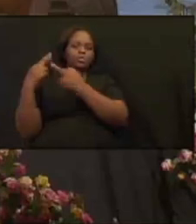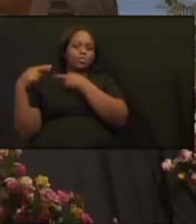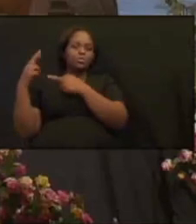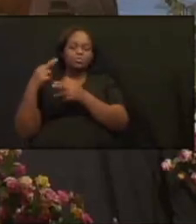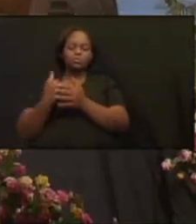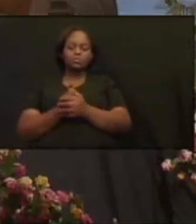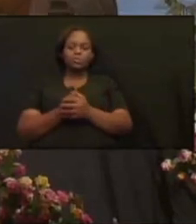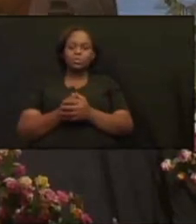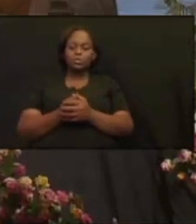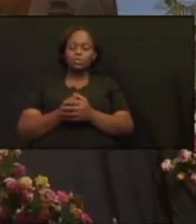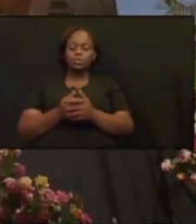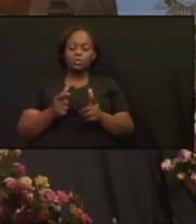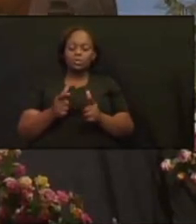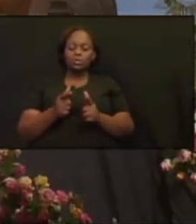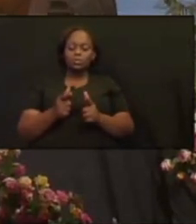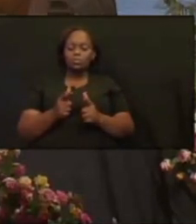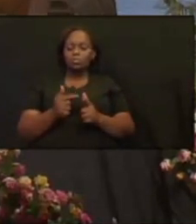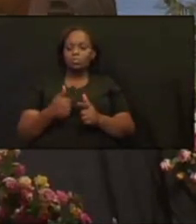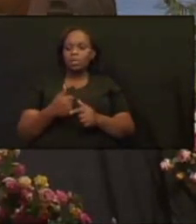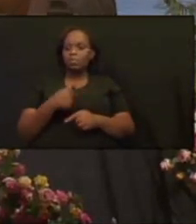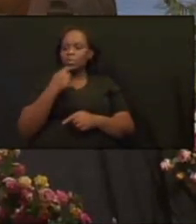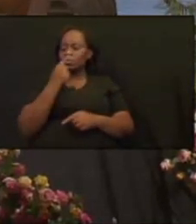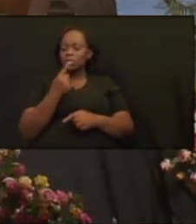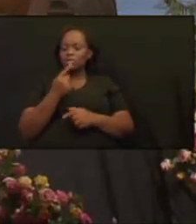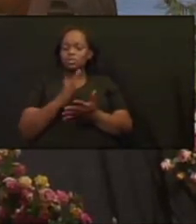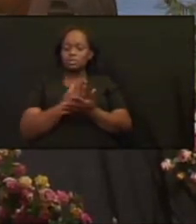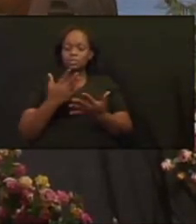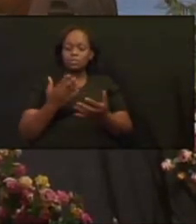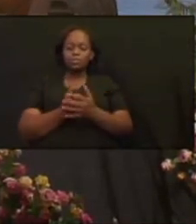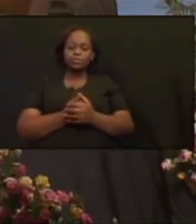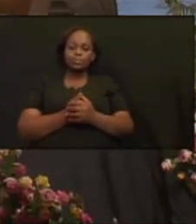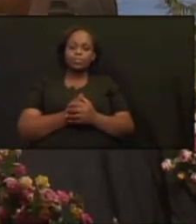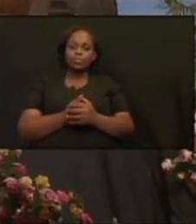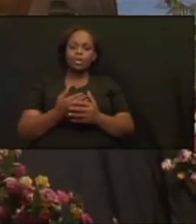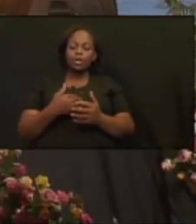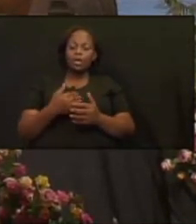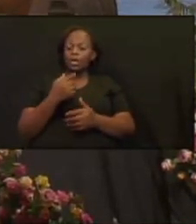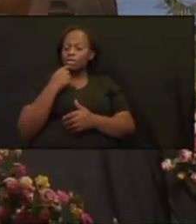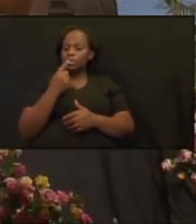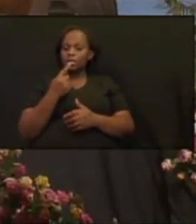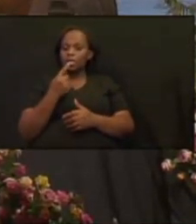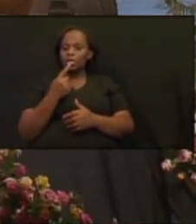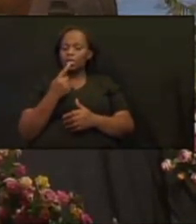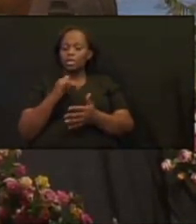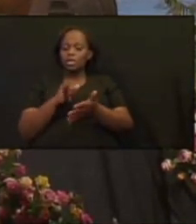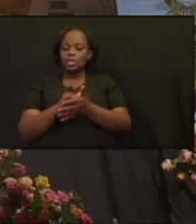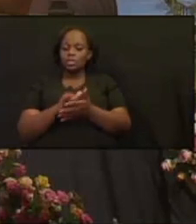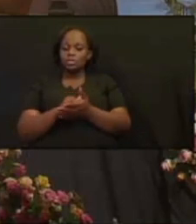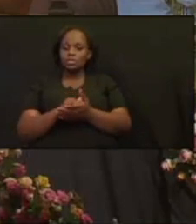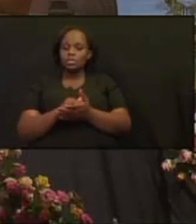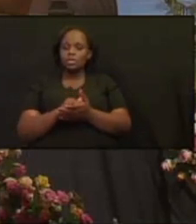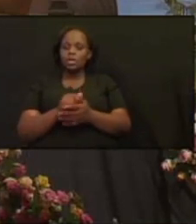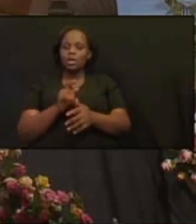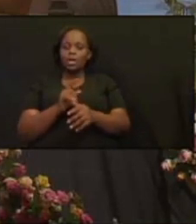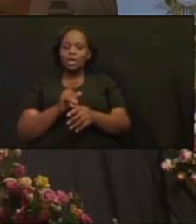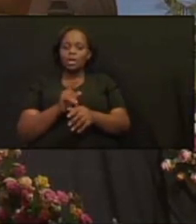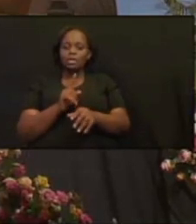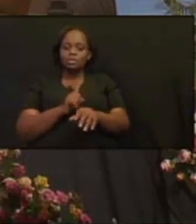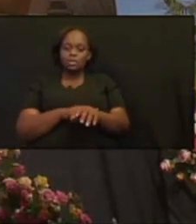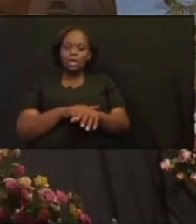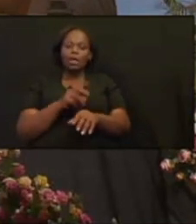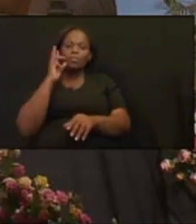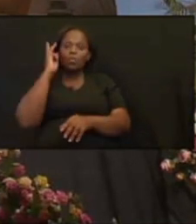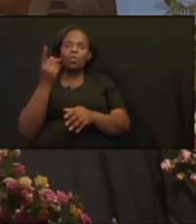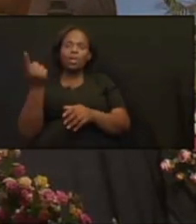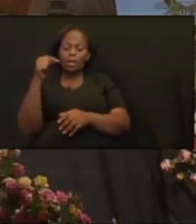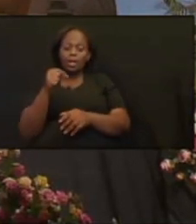Let me tell you this. I'm saying it prophetically. A time will come when people will be in their offices and